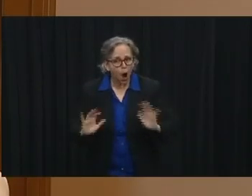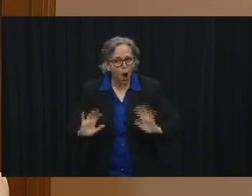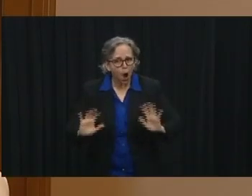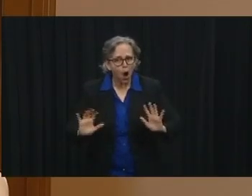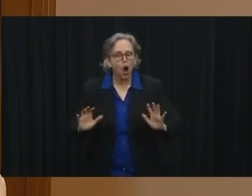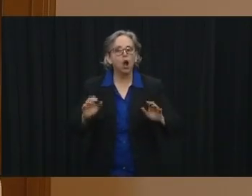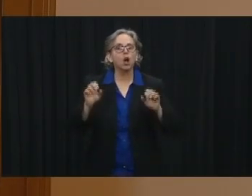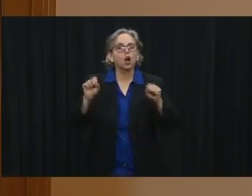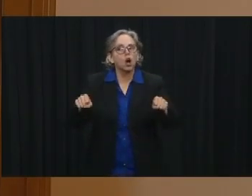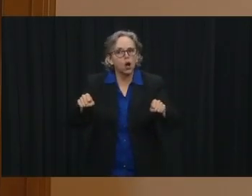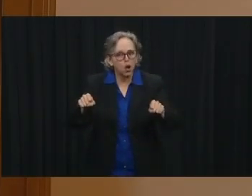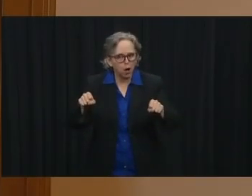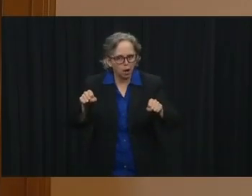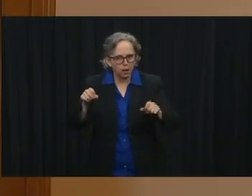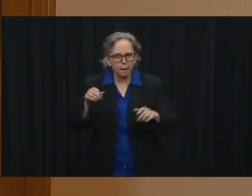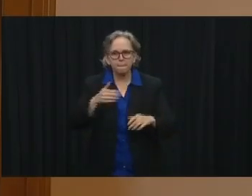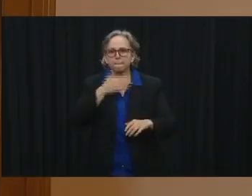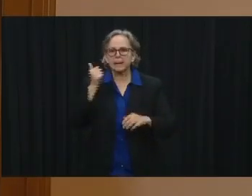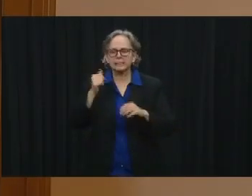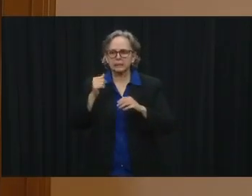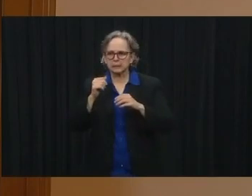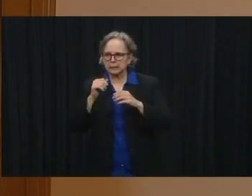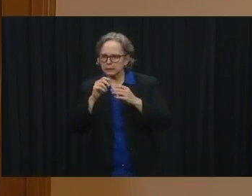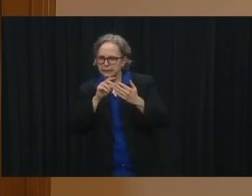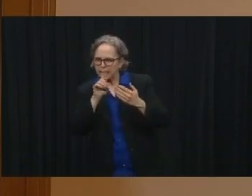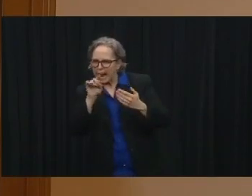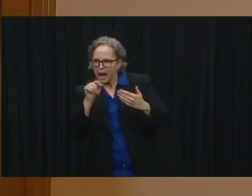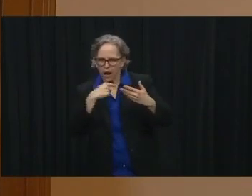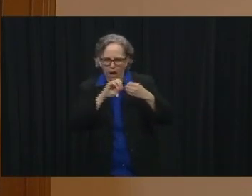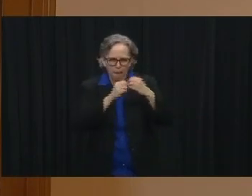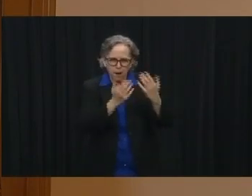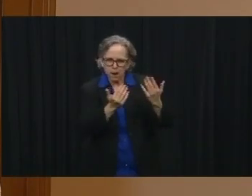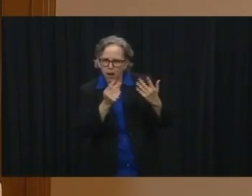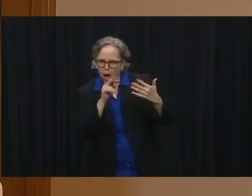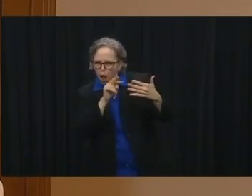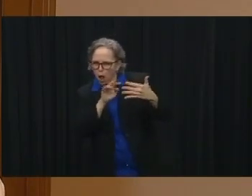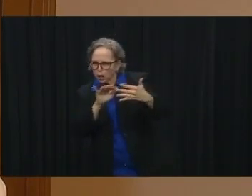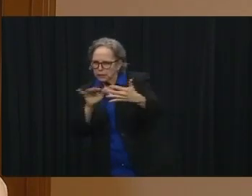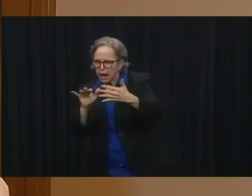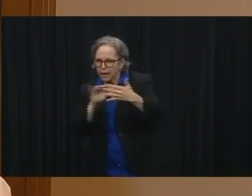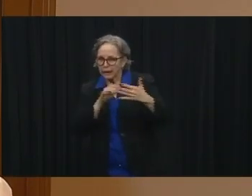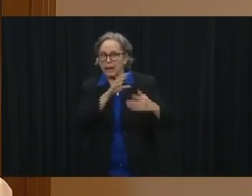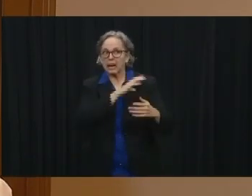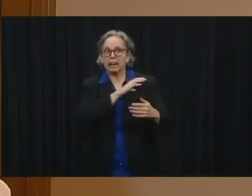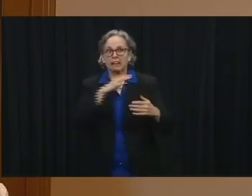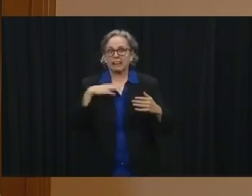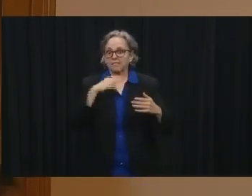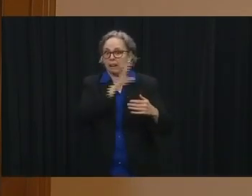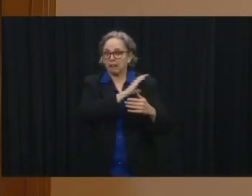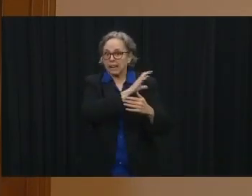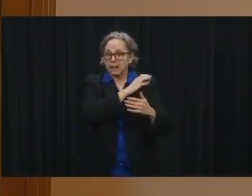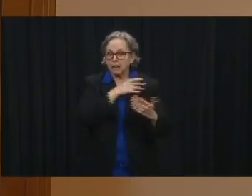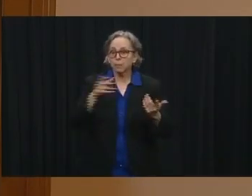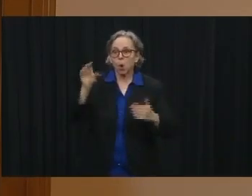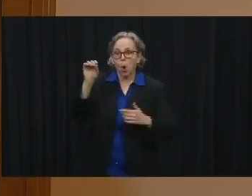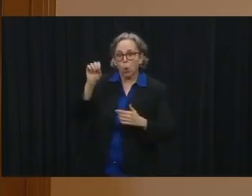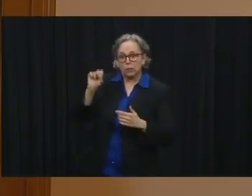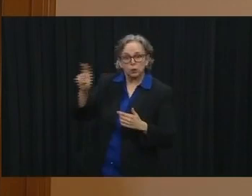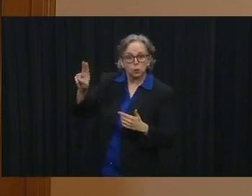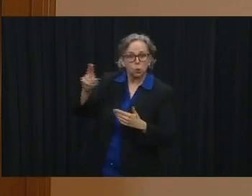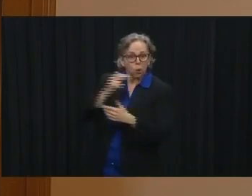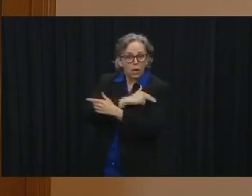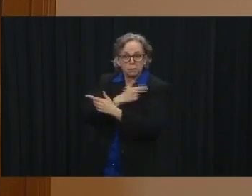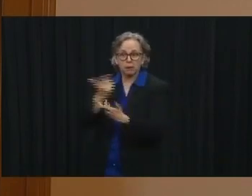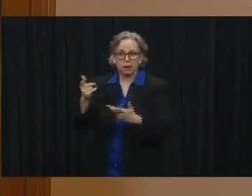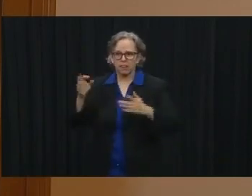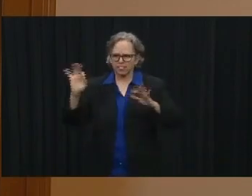we can tell, and we have some great modelers coming out of the Cleveland Clinic and OSU and all our faculty working with my team, this would